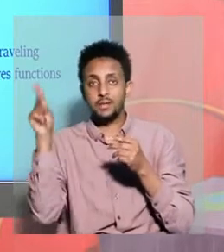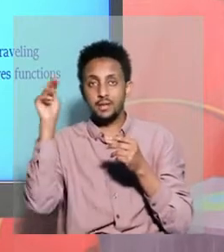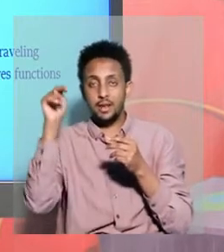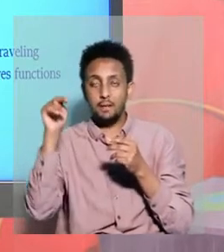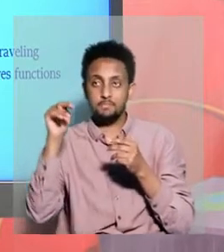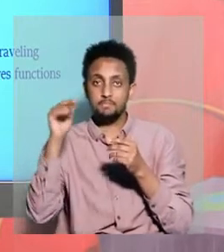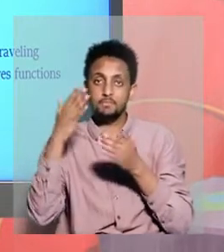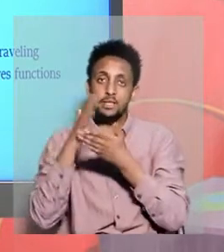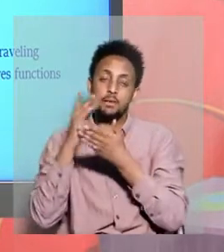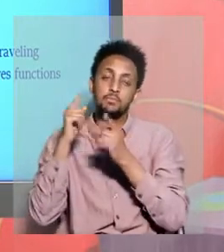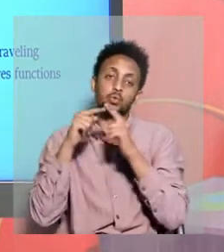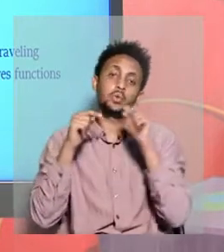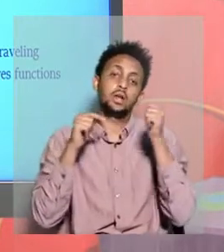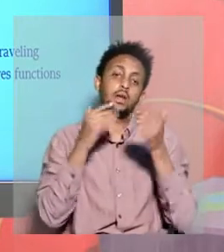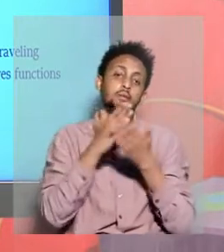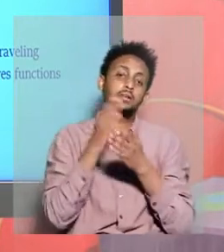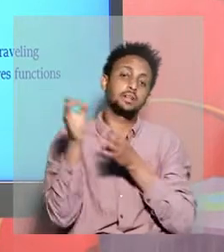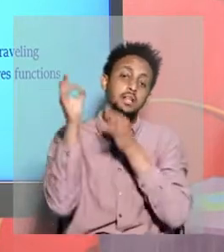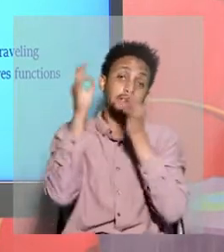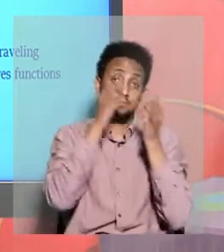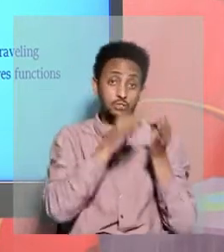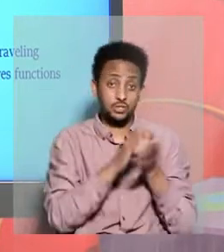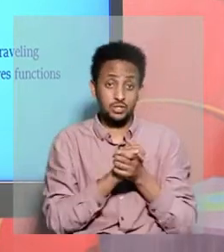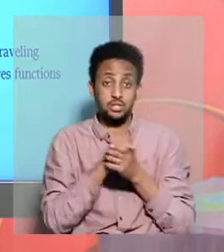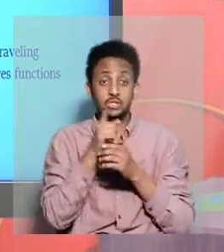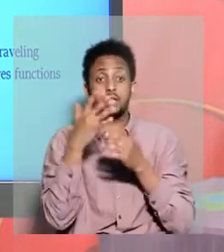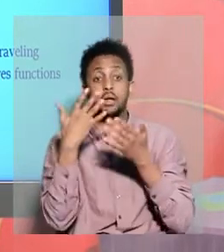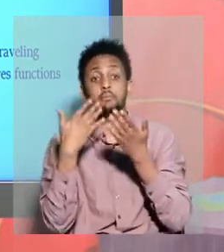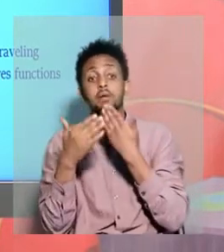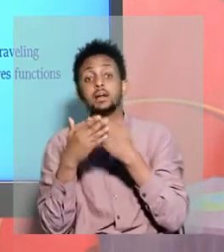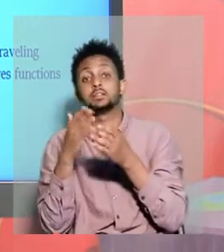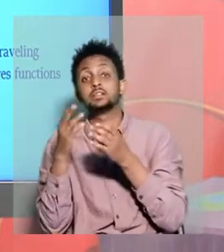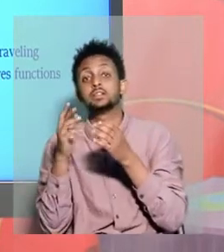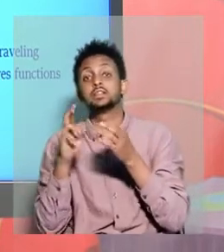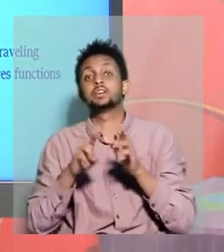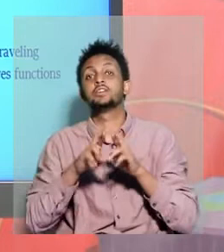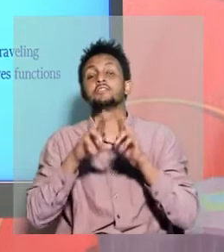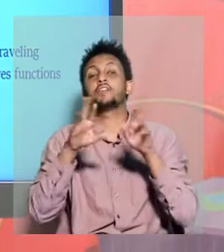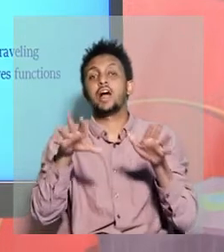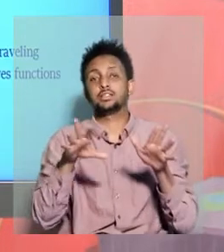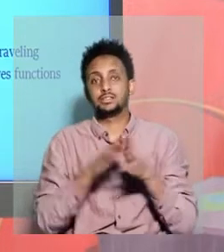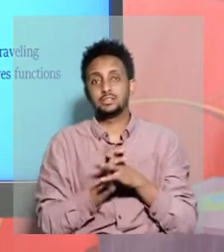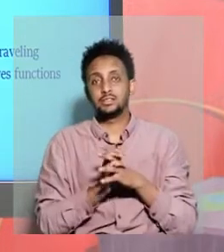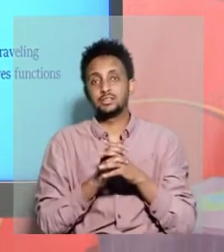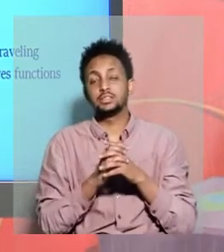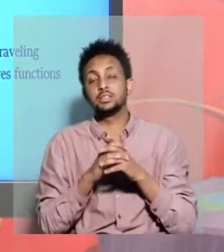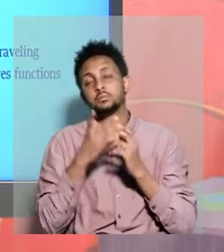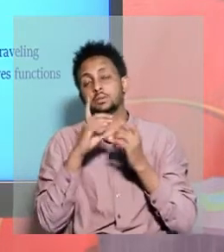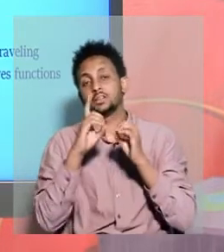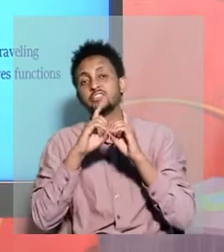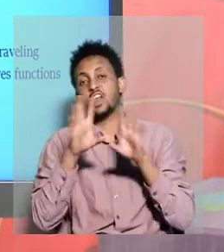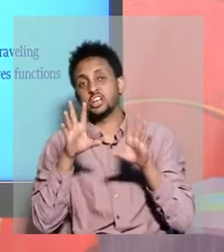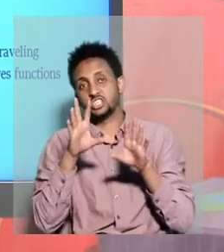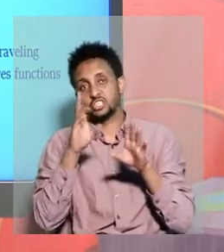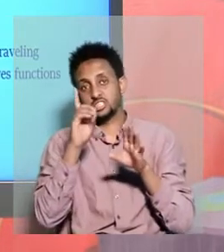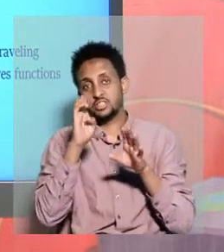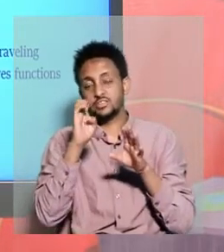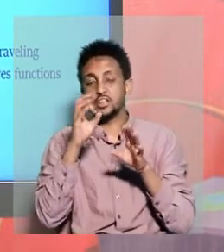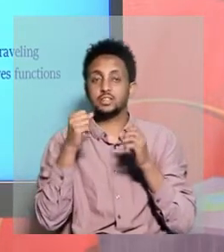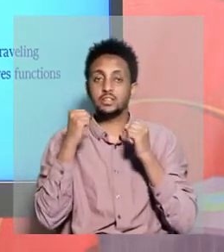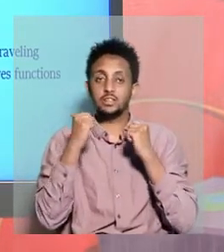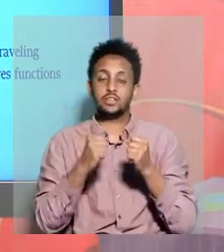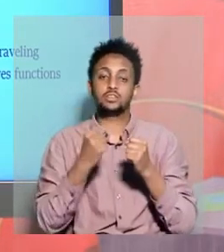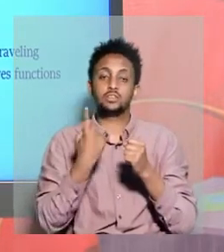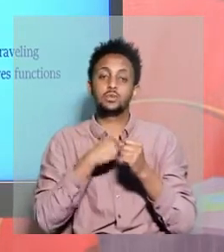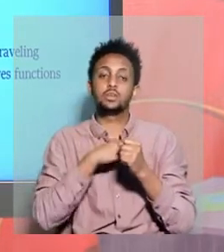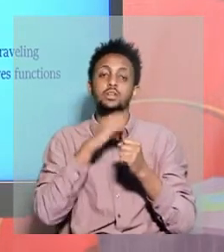other medium, or when there is a transmission, they might refract. There might be diffraction. Waves has a tendency to